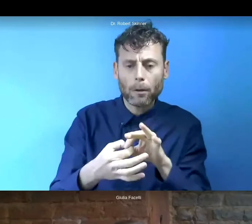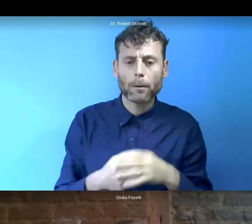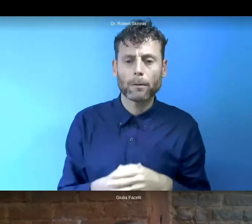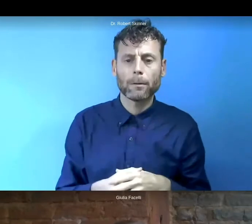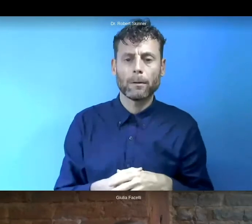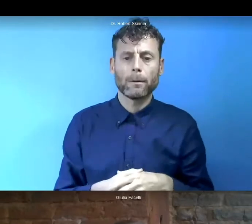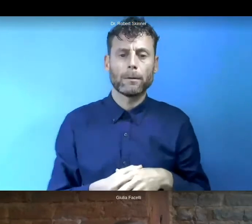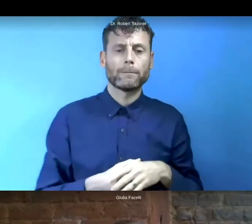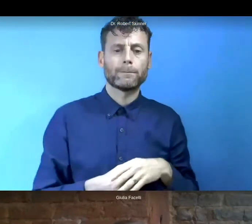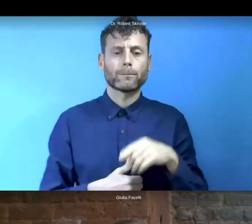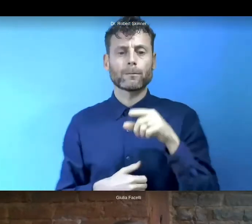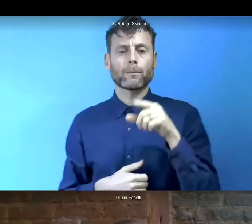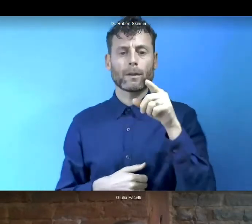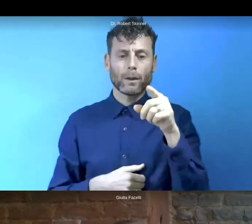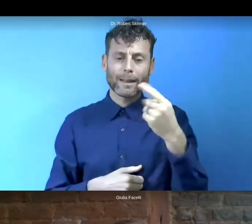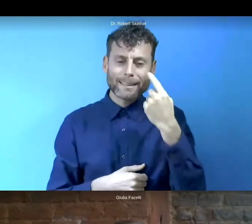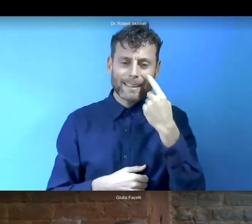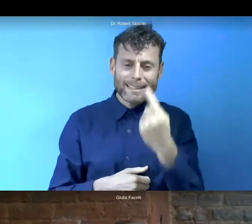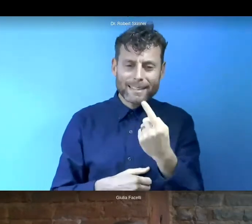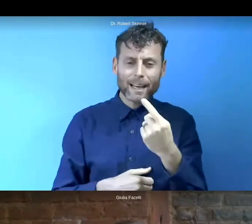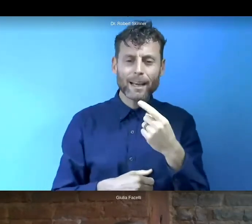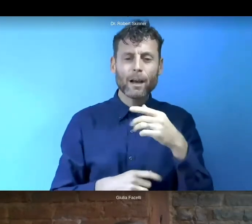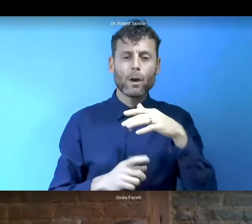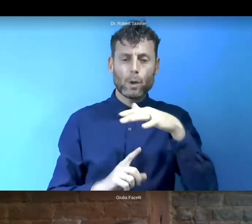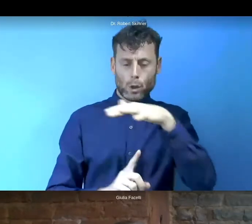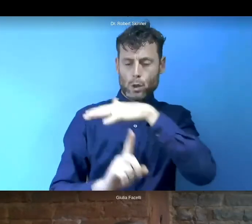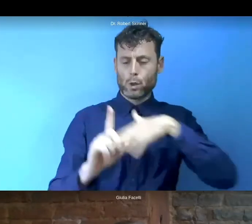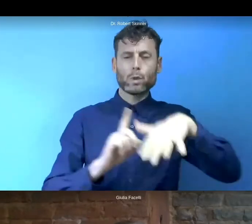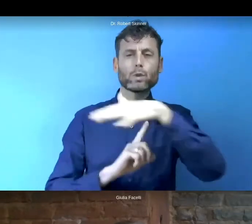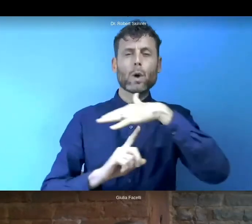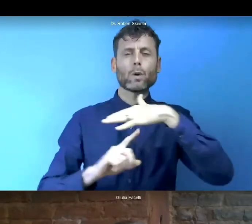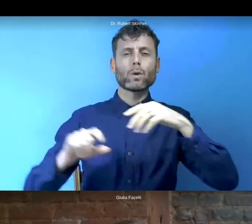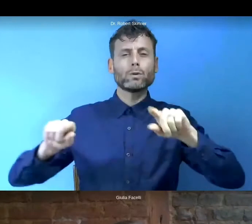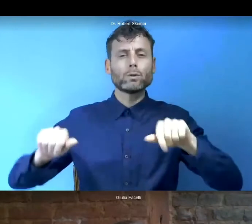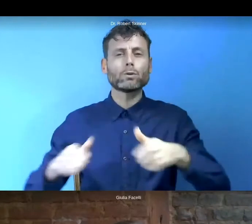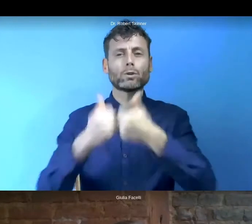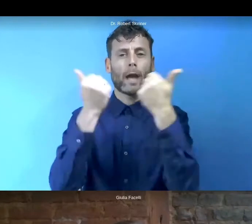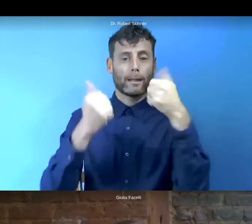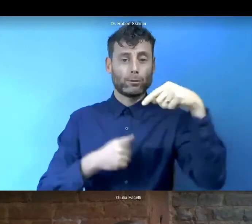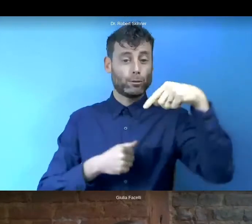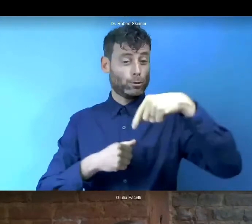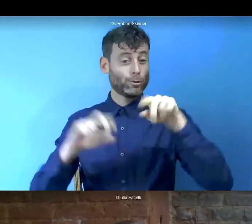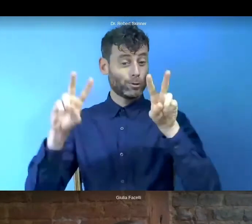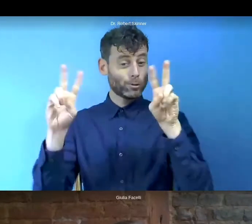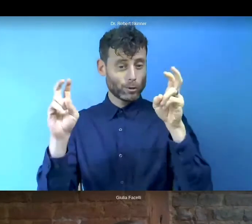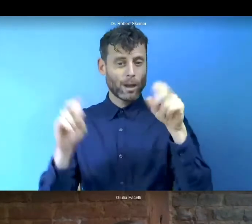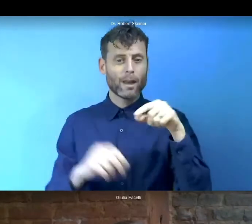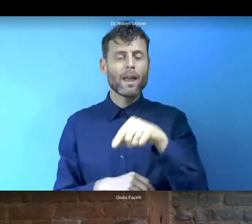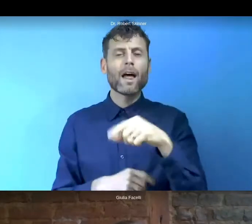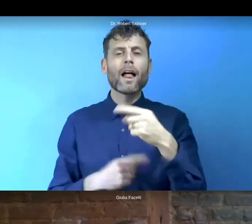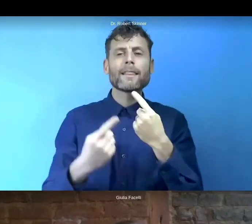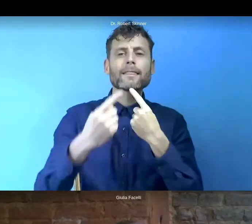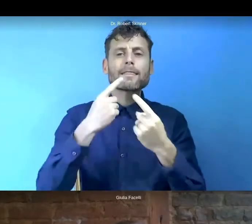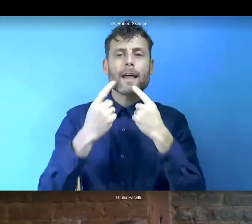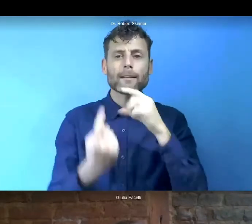the EASME data hub, where you can have an information about all the projects. You can see a map of all the